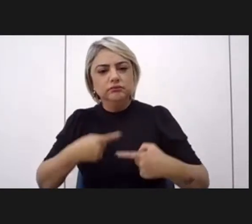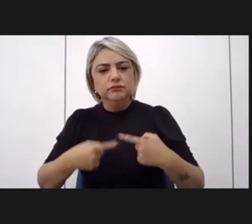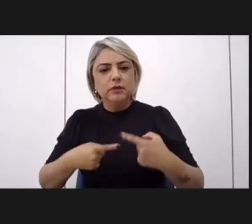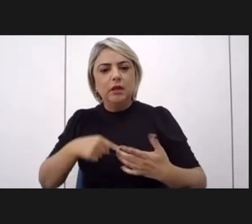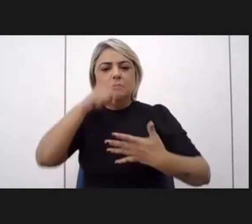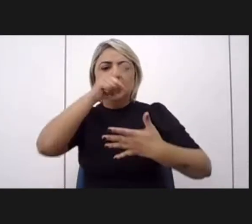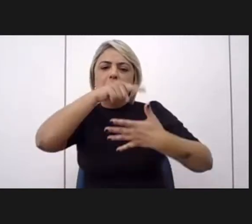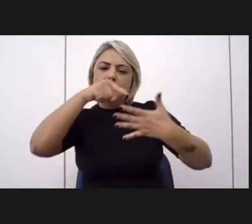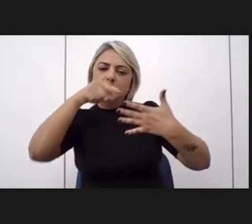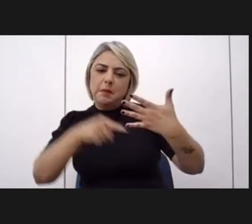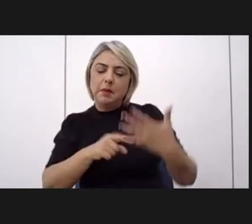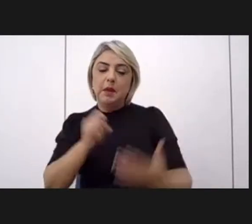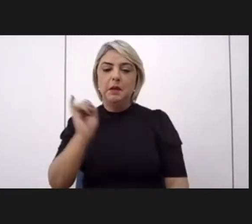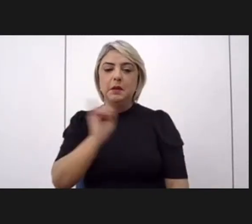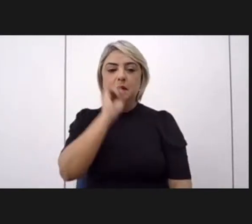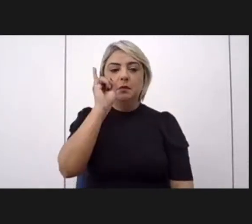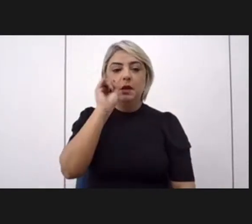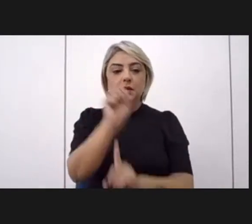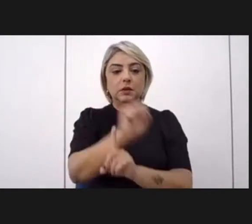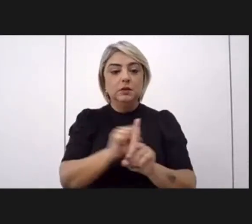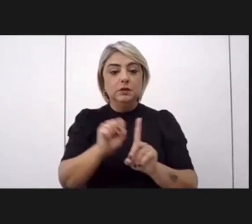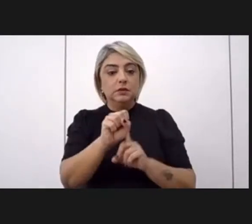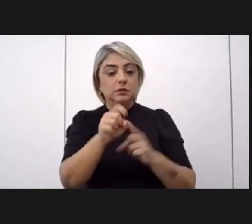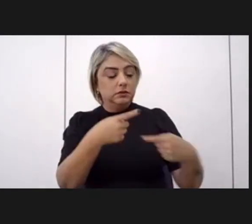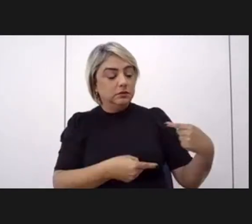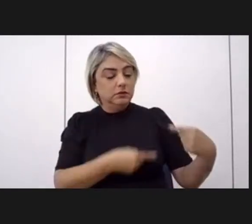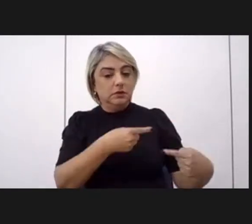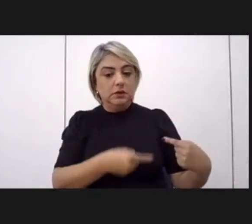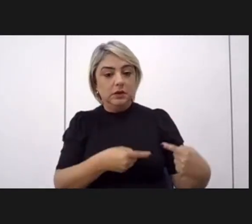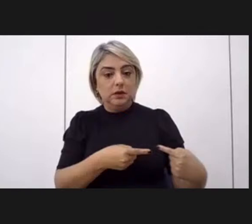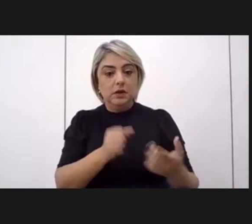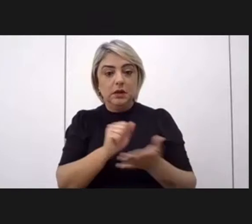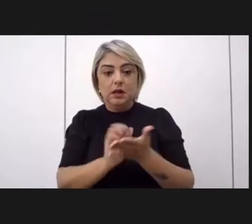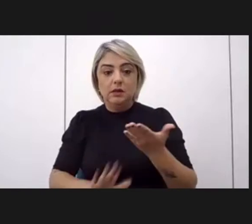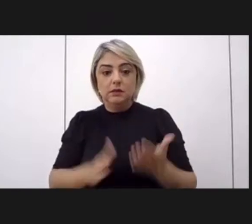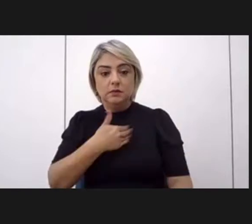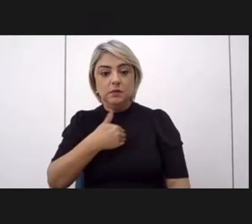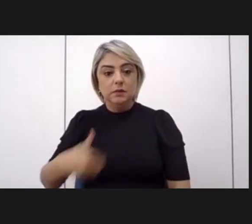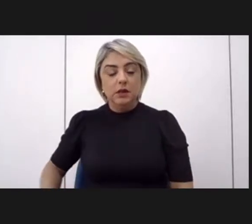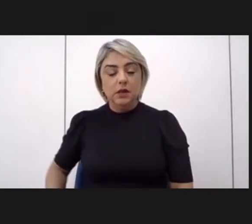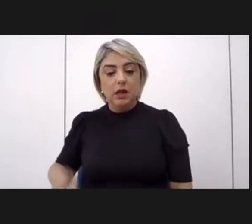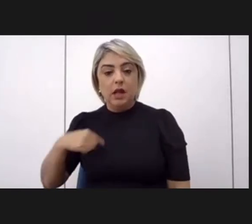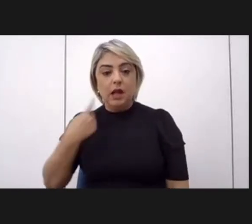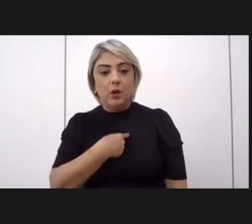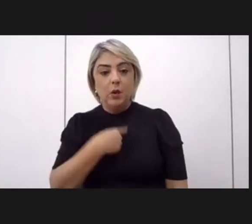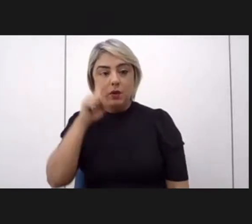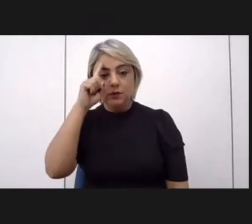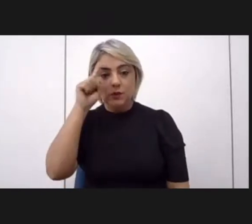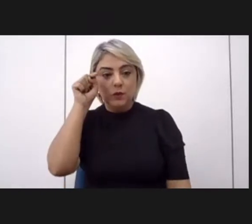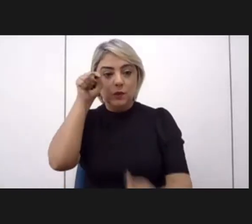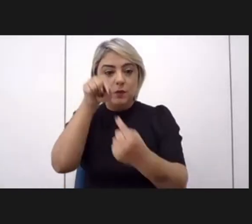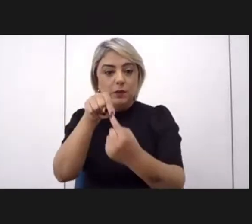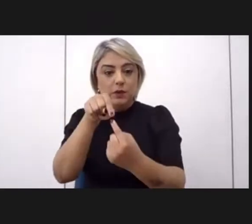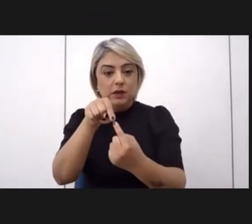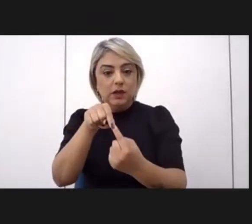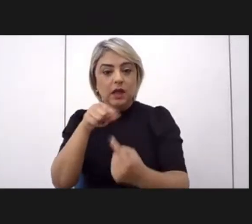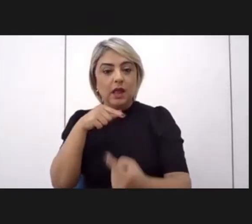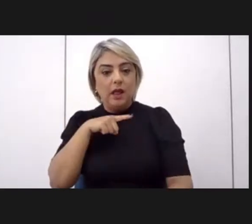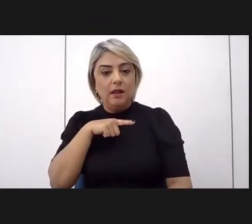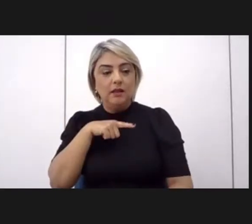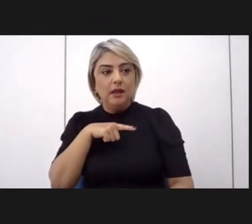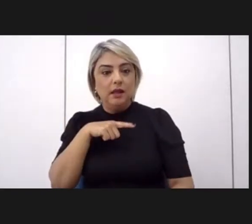political sociology of public action. Our idea was to cover an important part